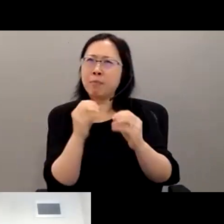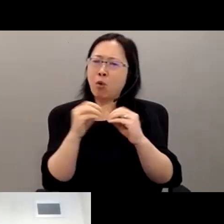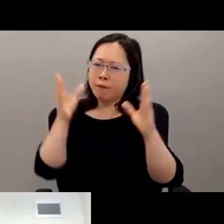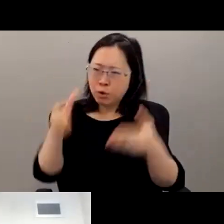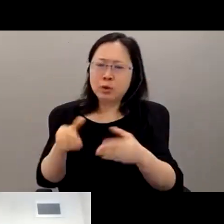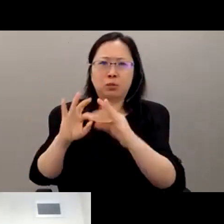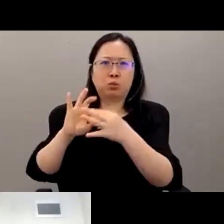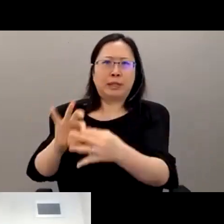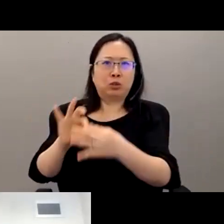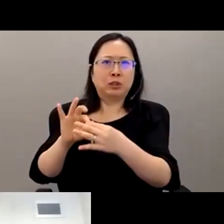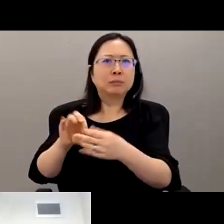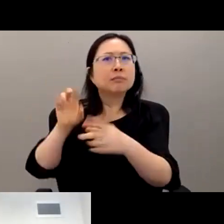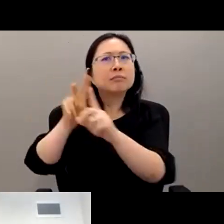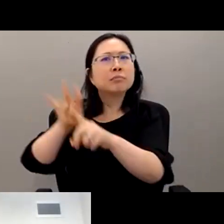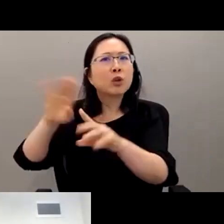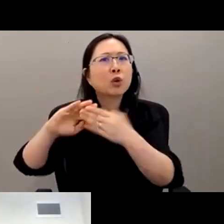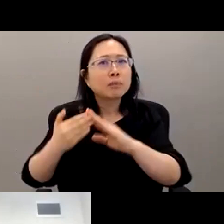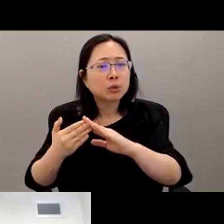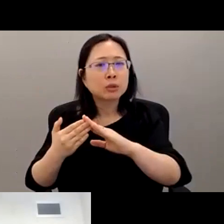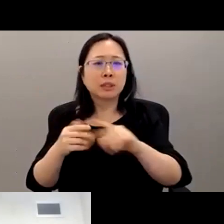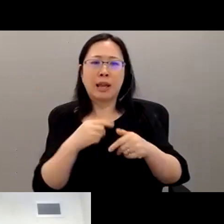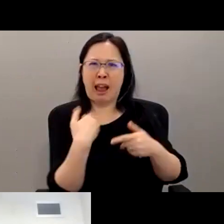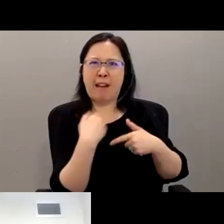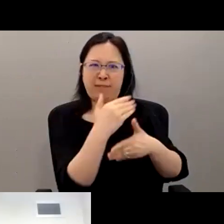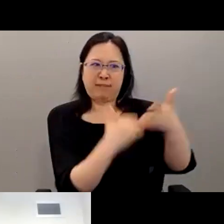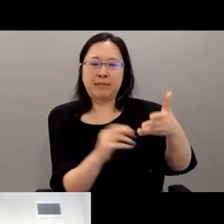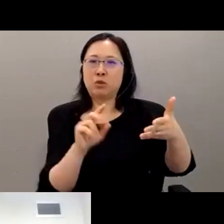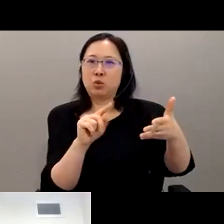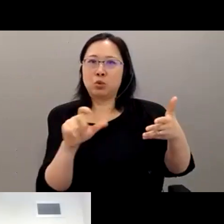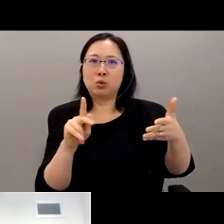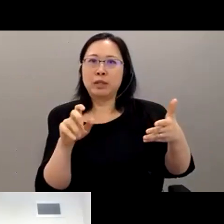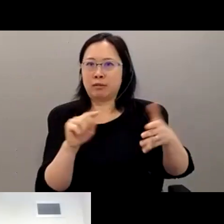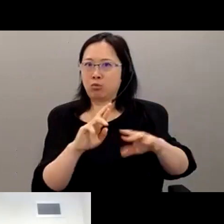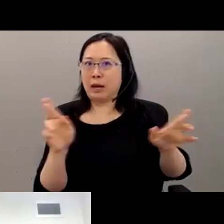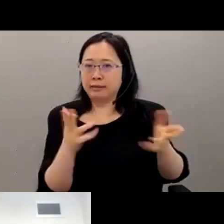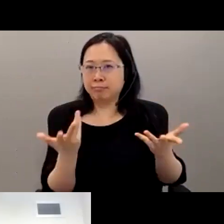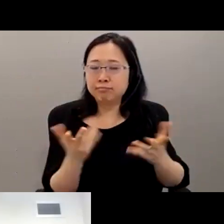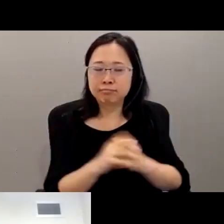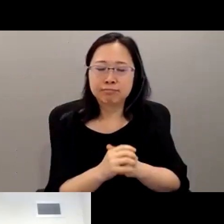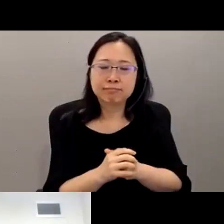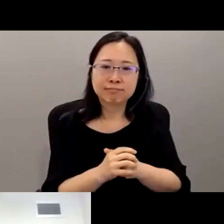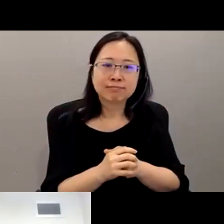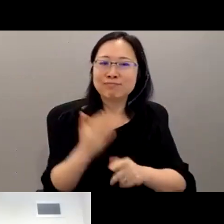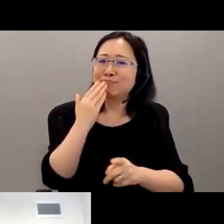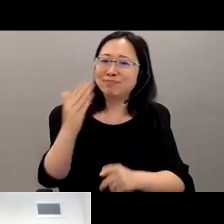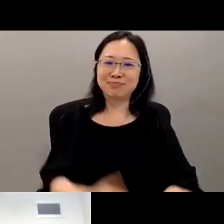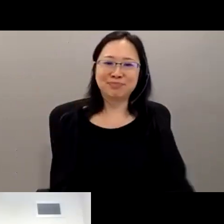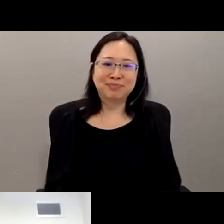and as a community really step up and be there to support older adults in our community. Great, thank you.